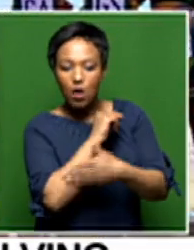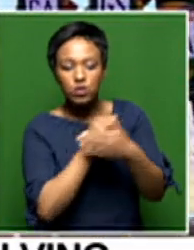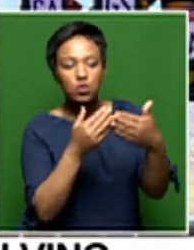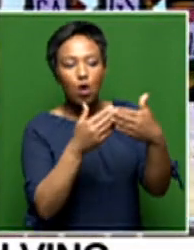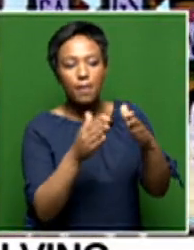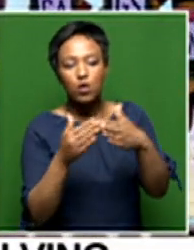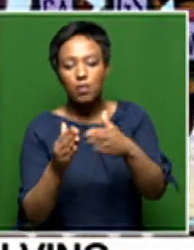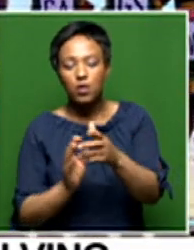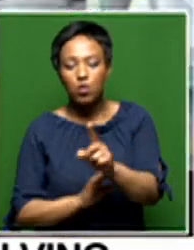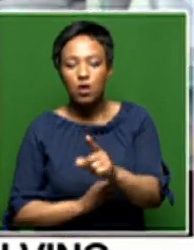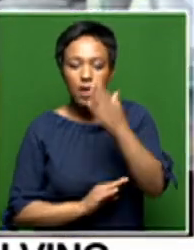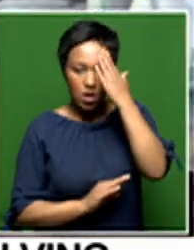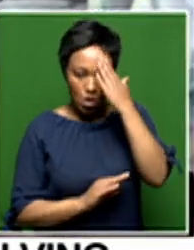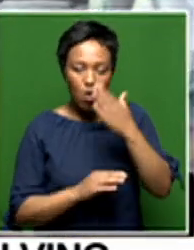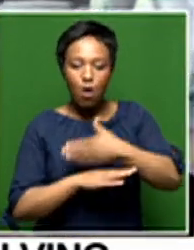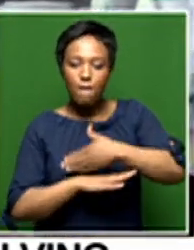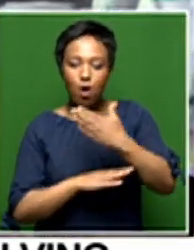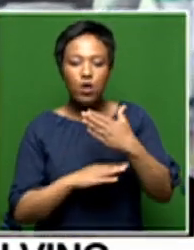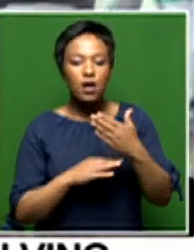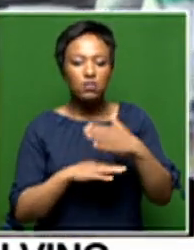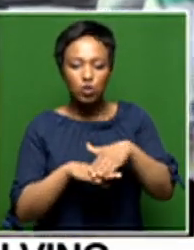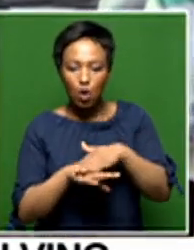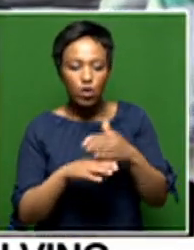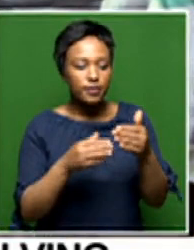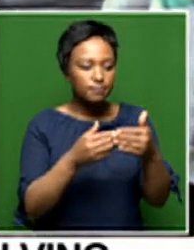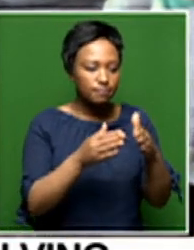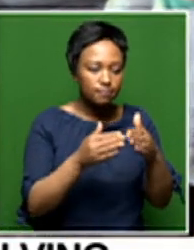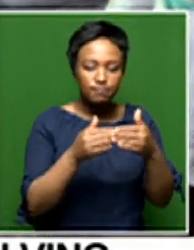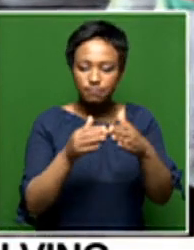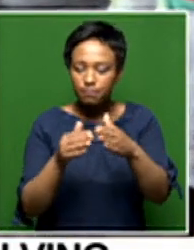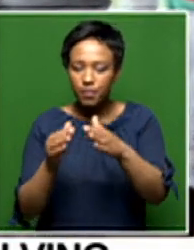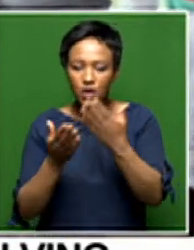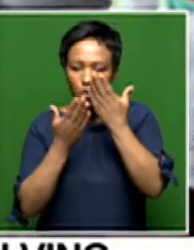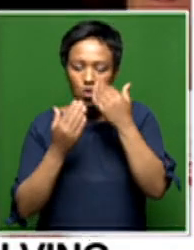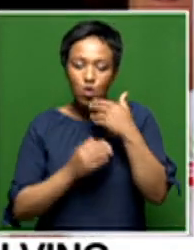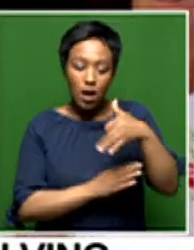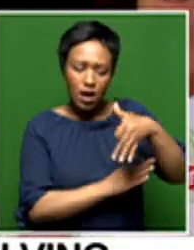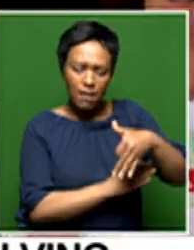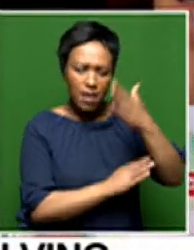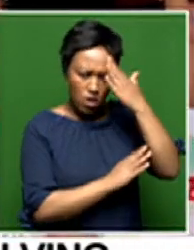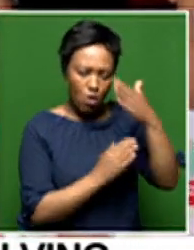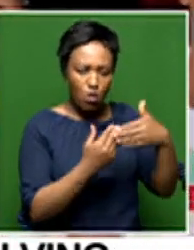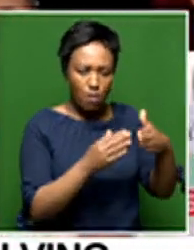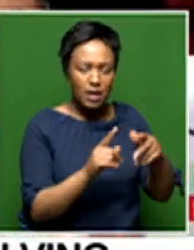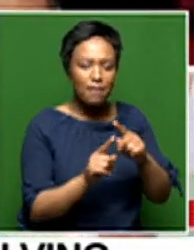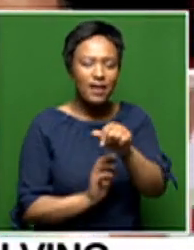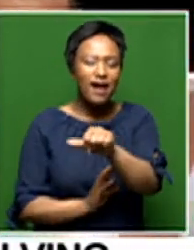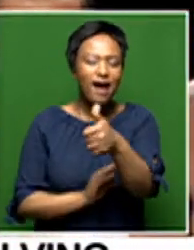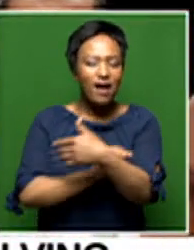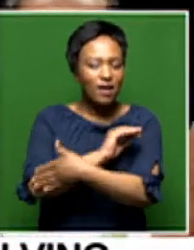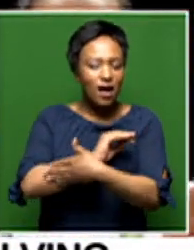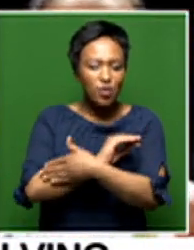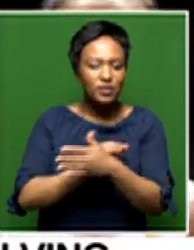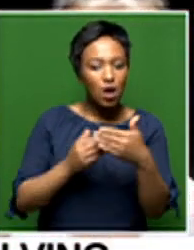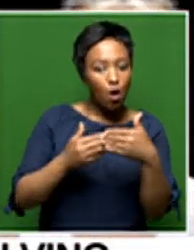I know our borders will be opened gradually. However, we don't know the borders of other countries. I know Namibia is opened. However, we don't know the borders of other